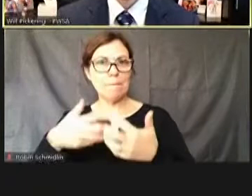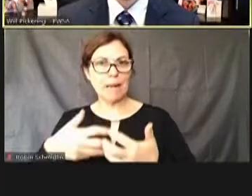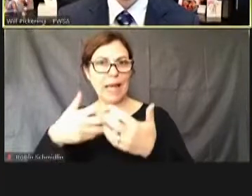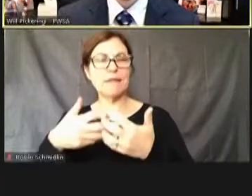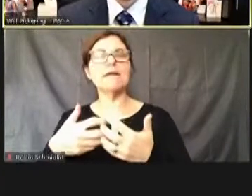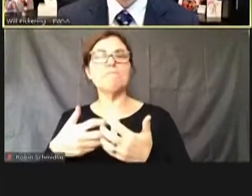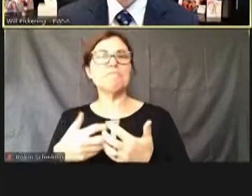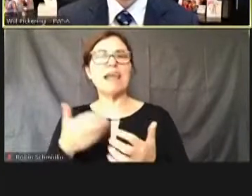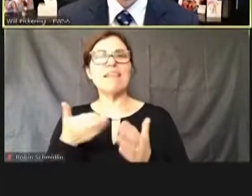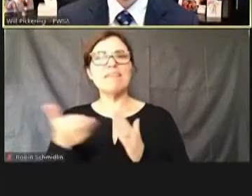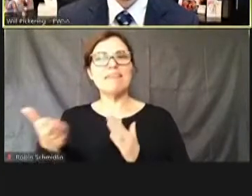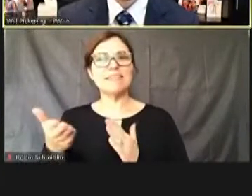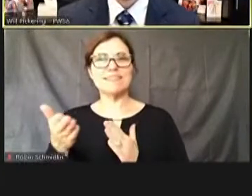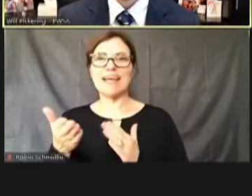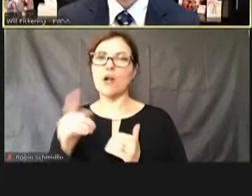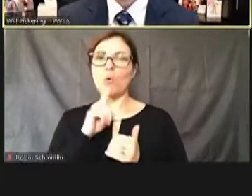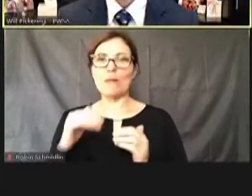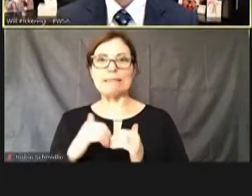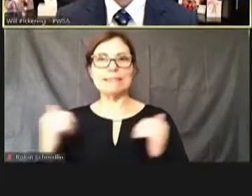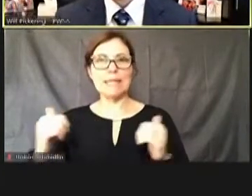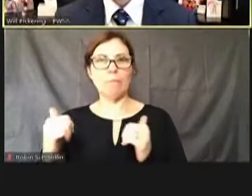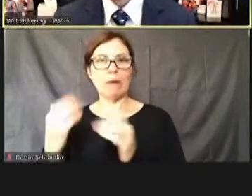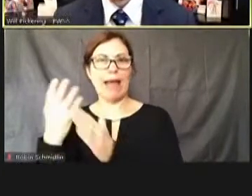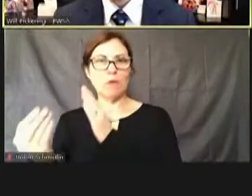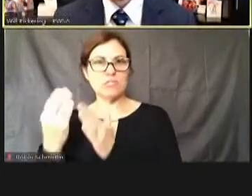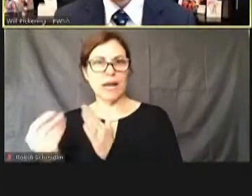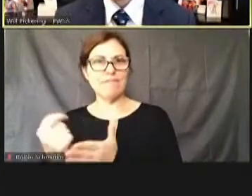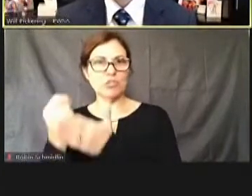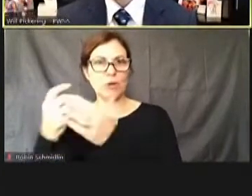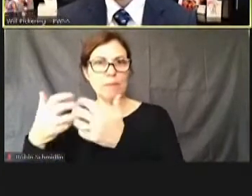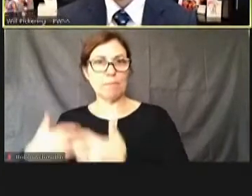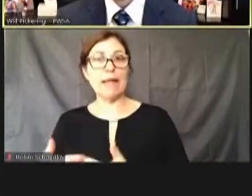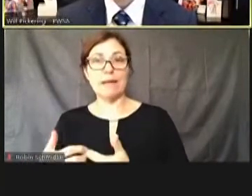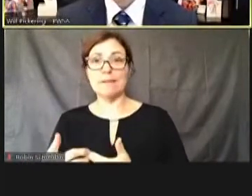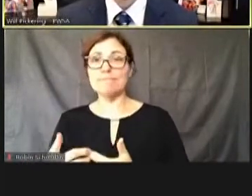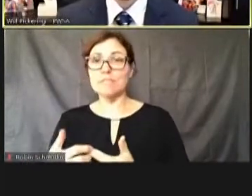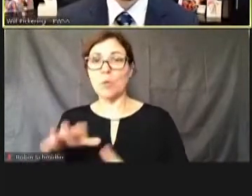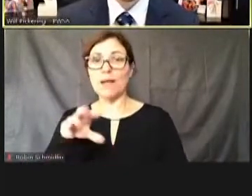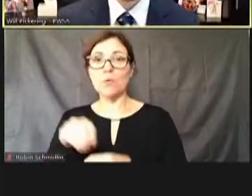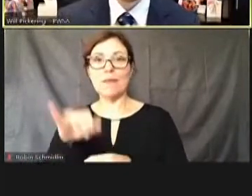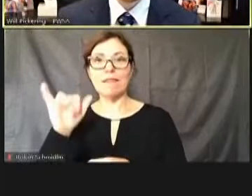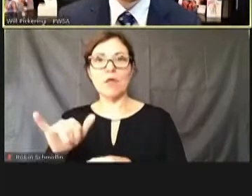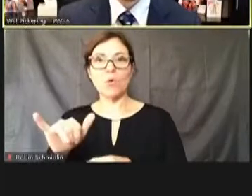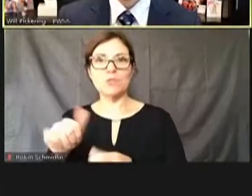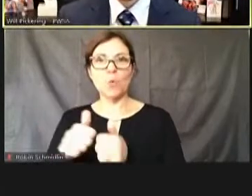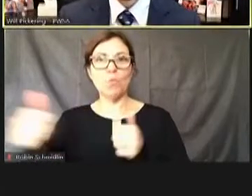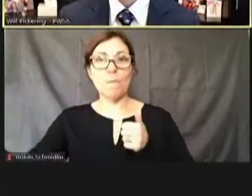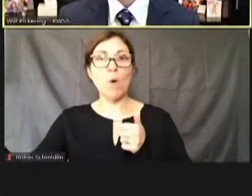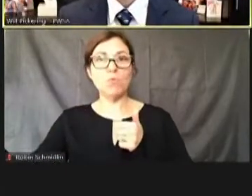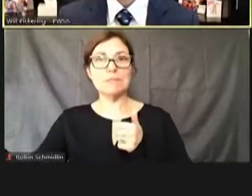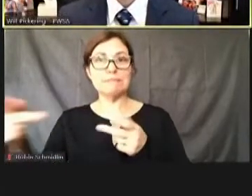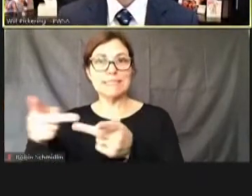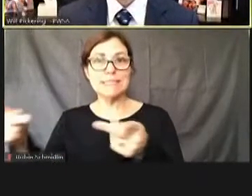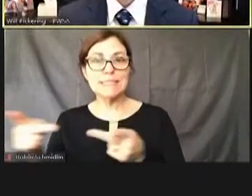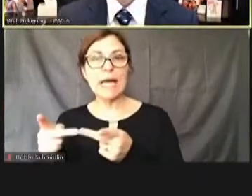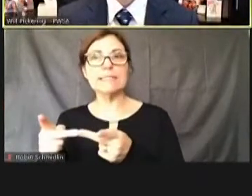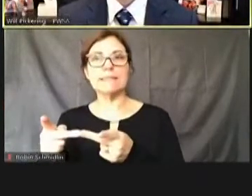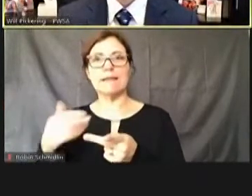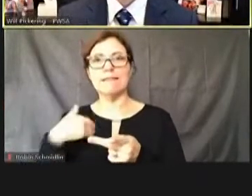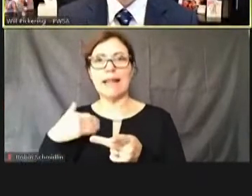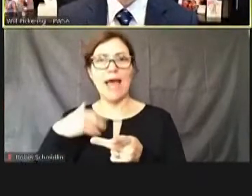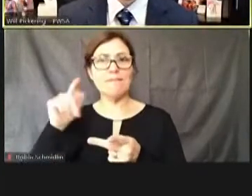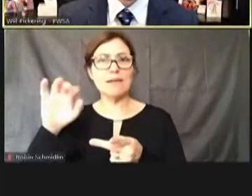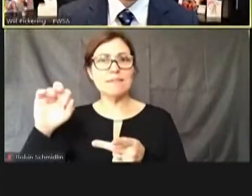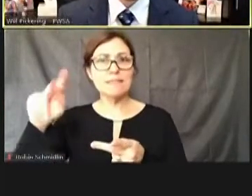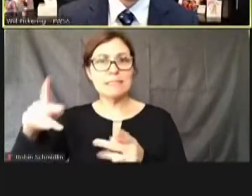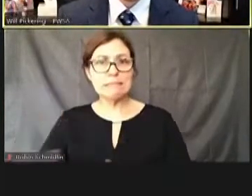the treatment plant itself, including our remote sites where we have tanks and chemical feed facilities. Those all have specific compliance